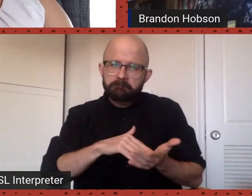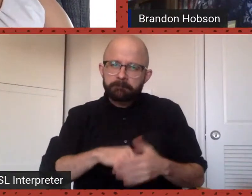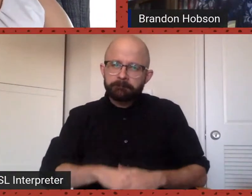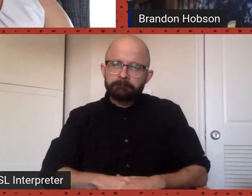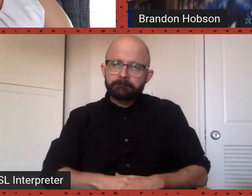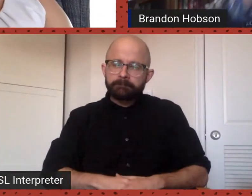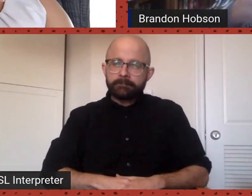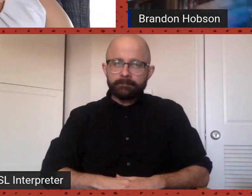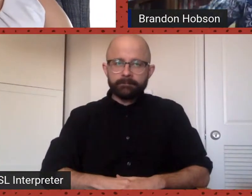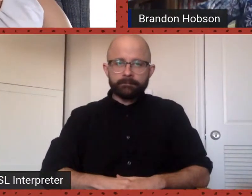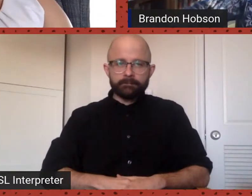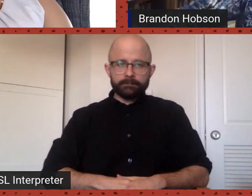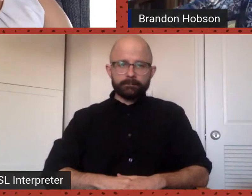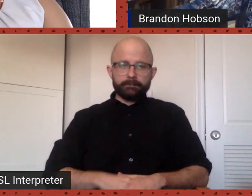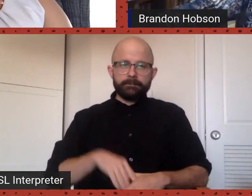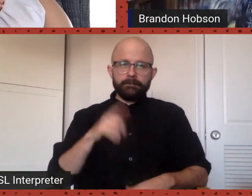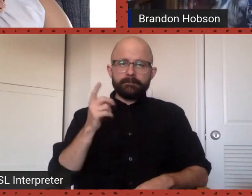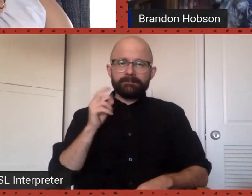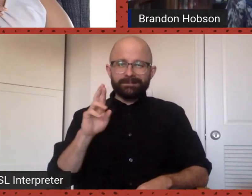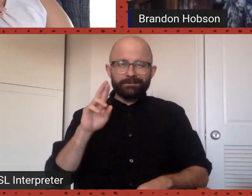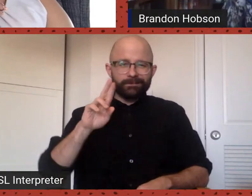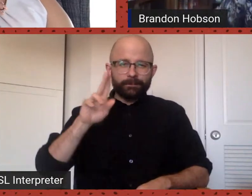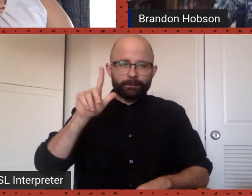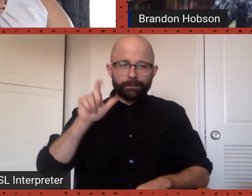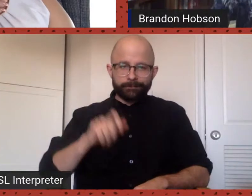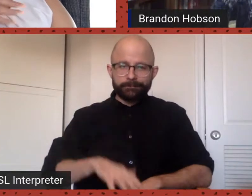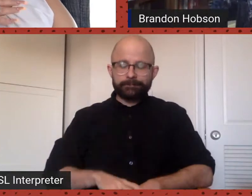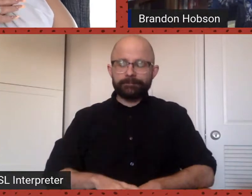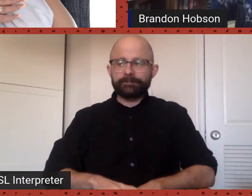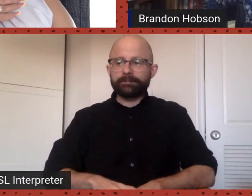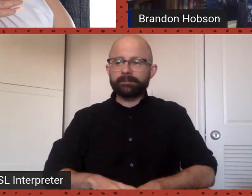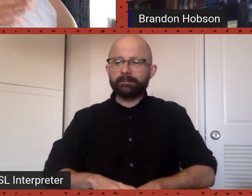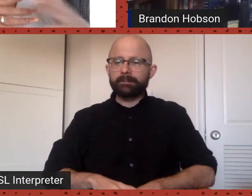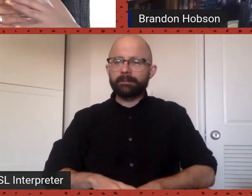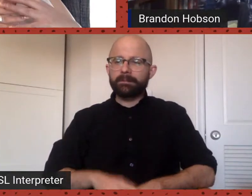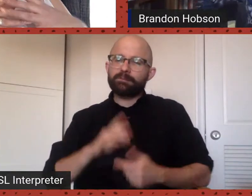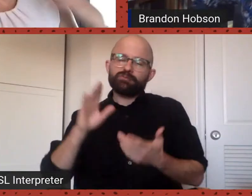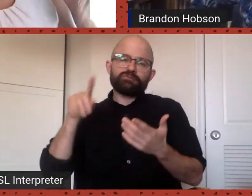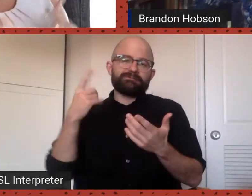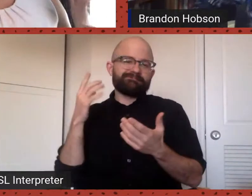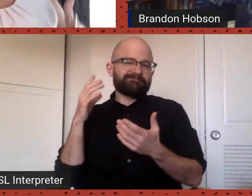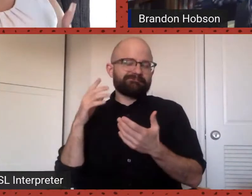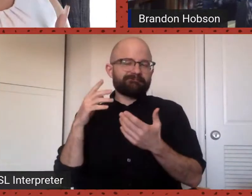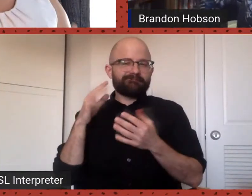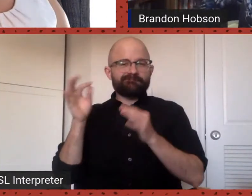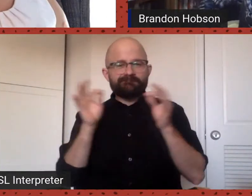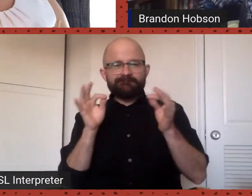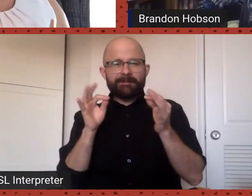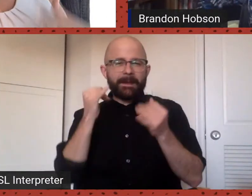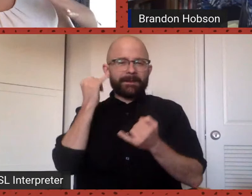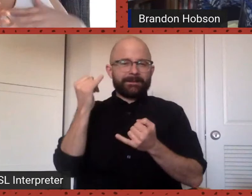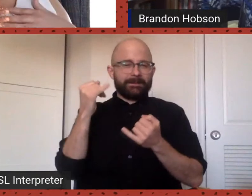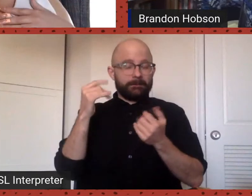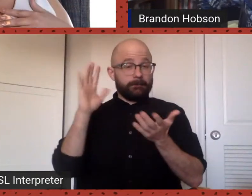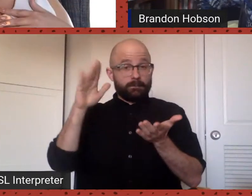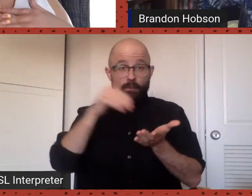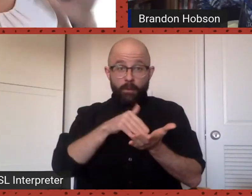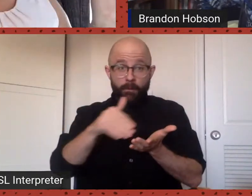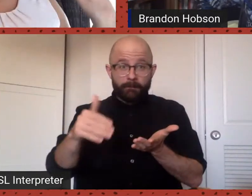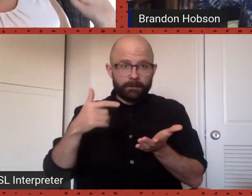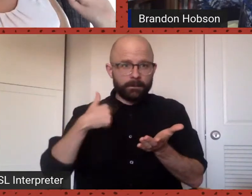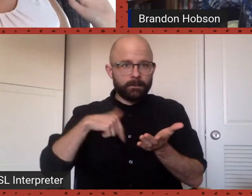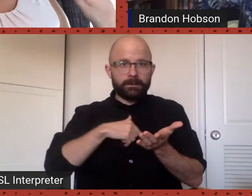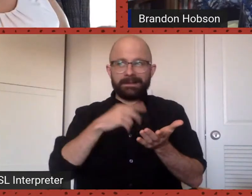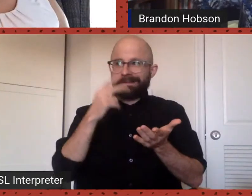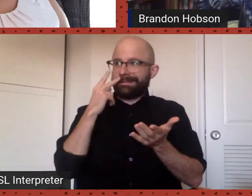I was just kind of getting at the idea that, again, so often we see anything having